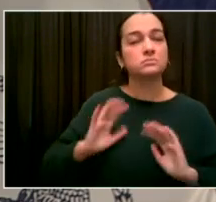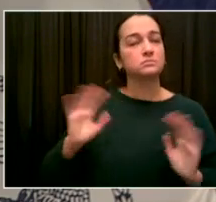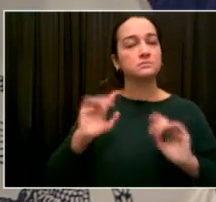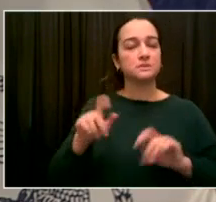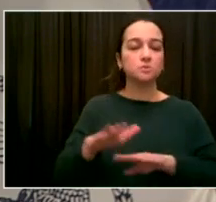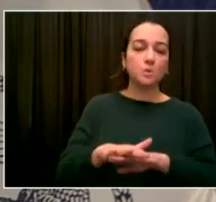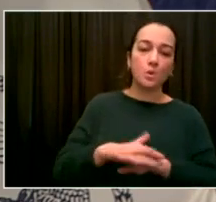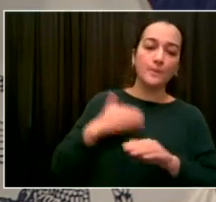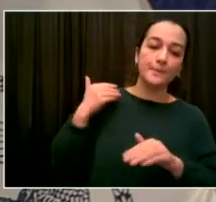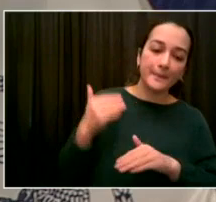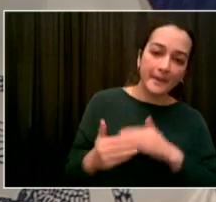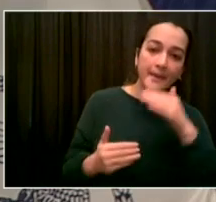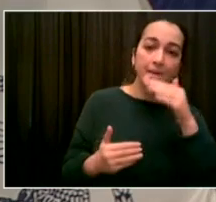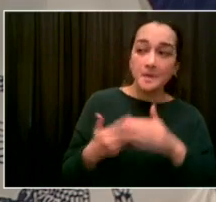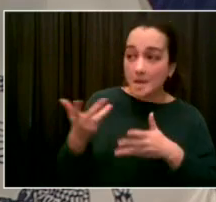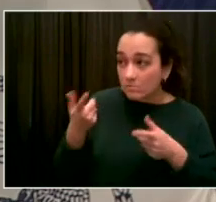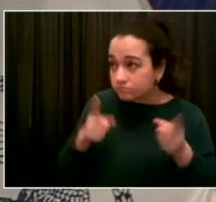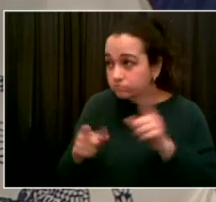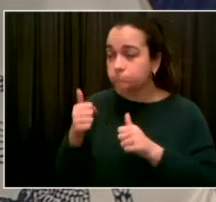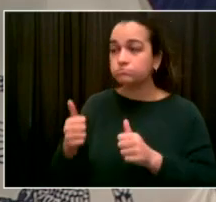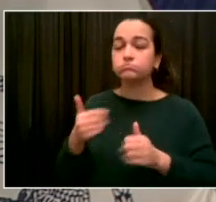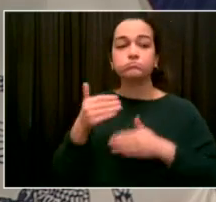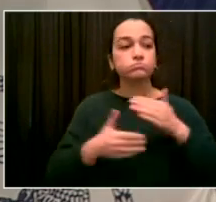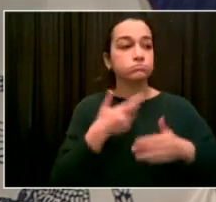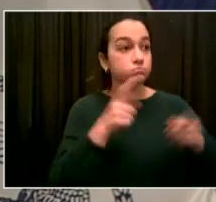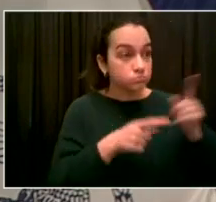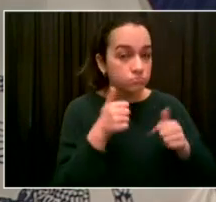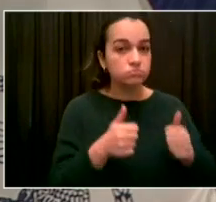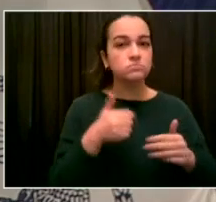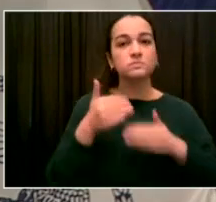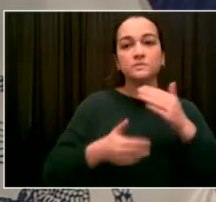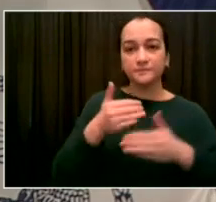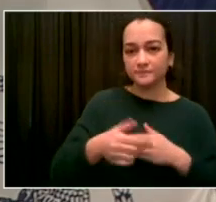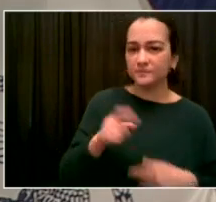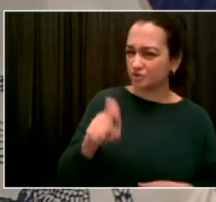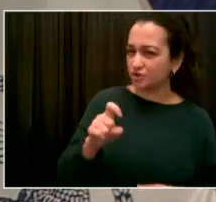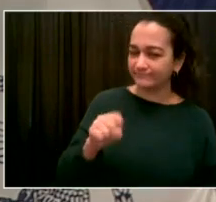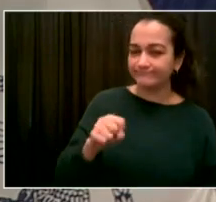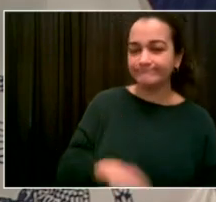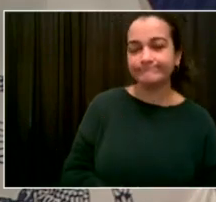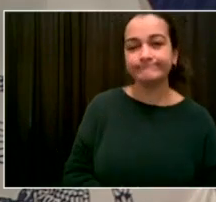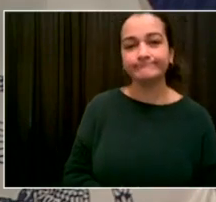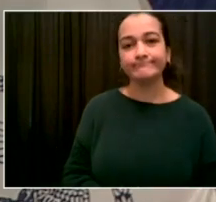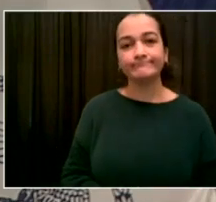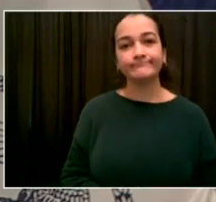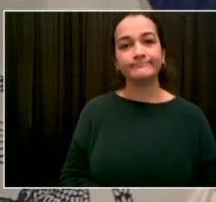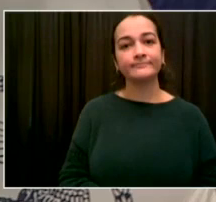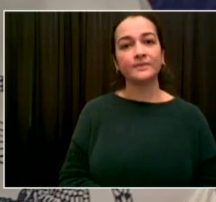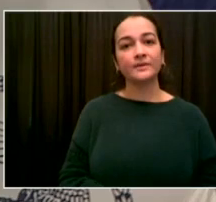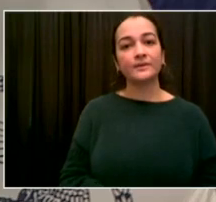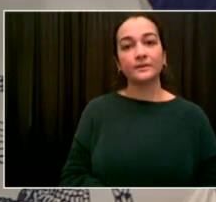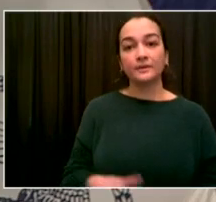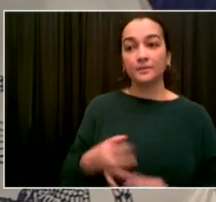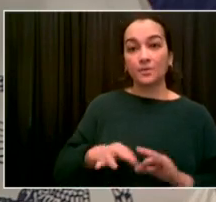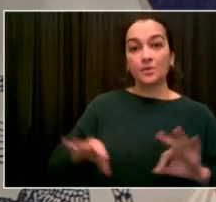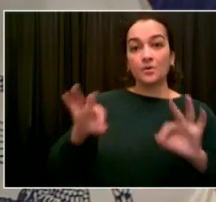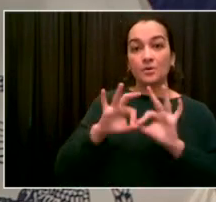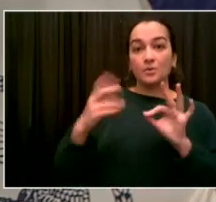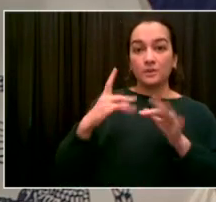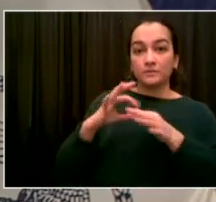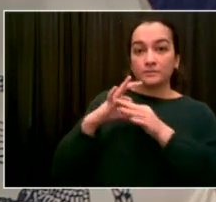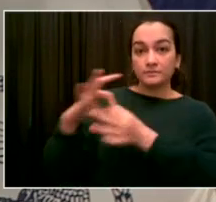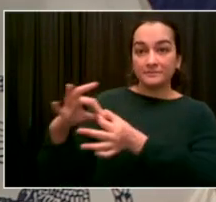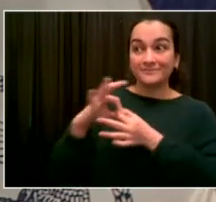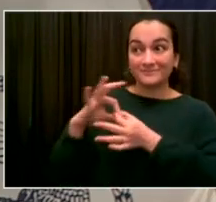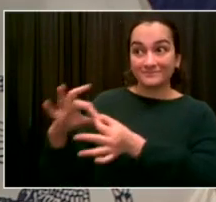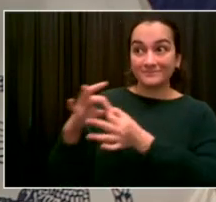did that, or more consciously. And where I have, less good relationships, it's where I didn't take that time as much as I should have. So